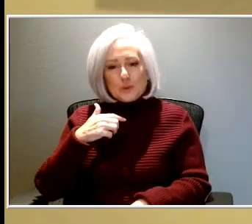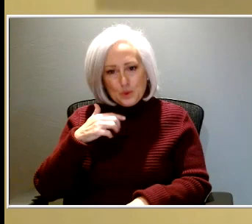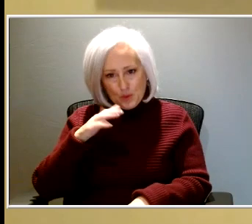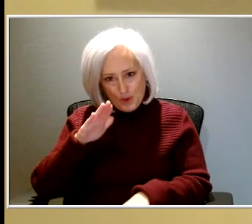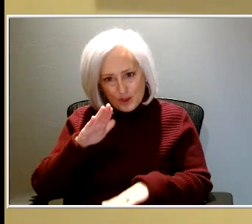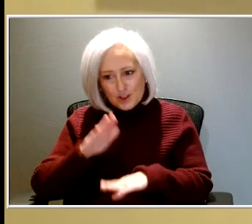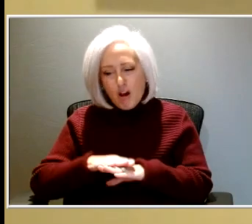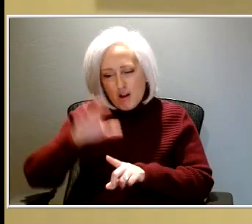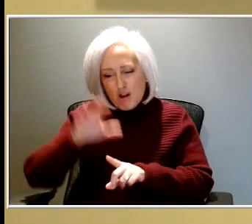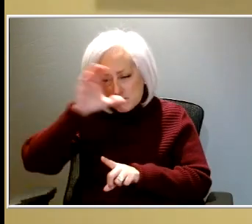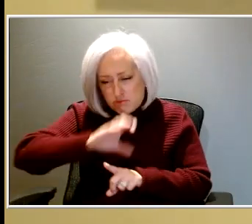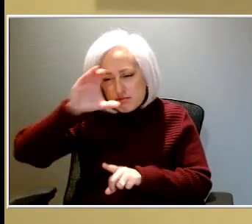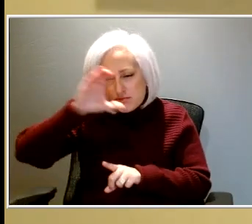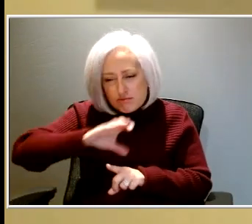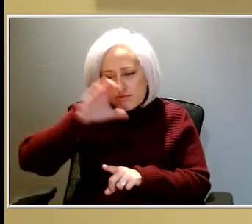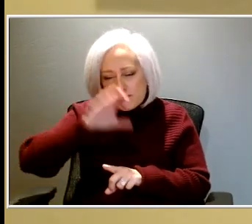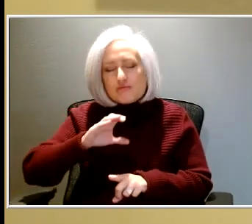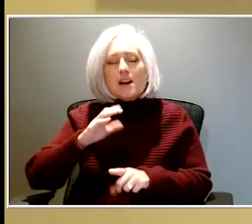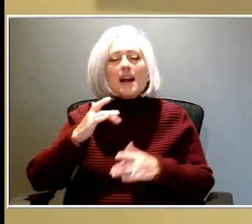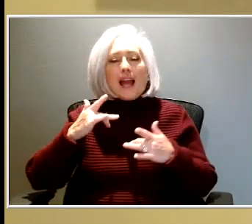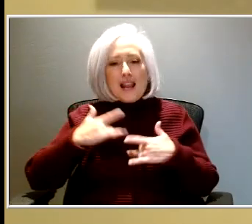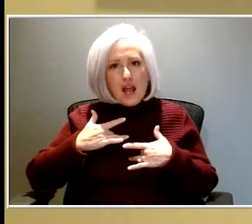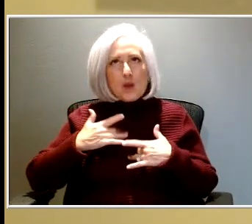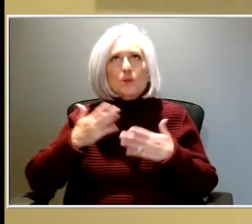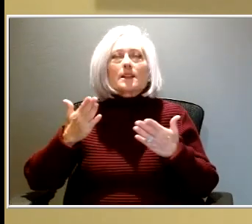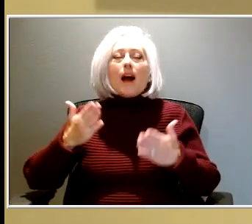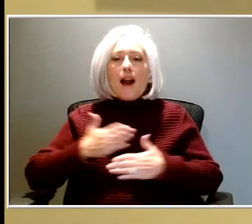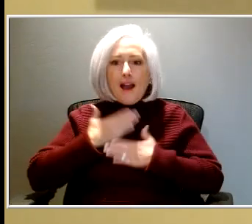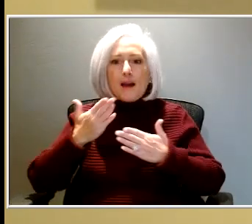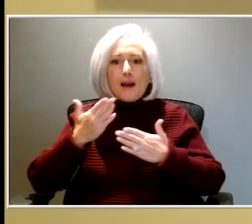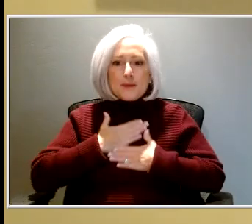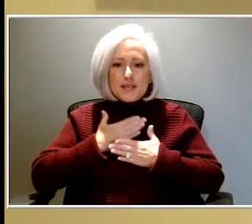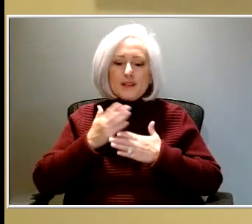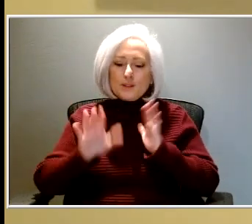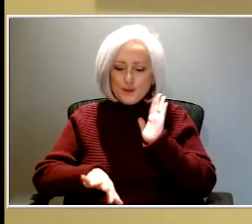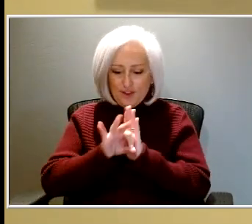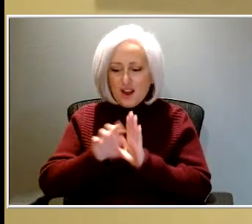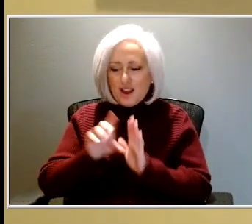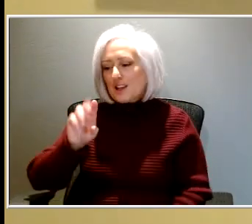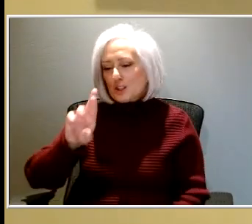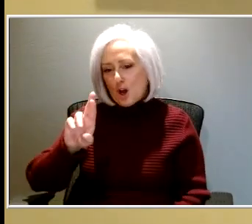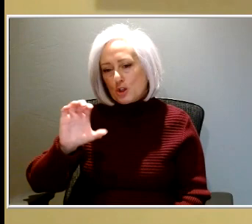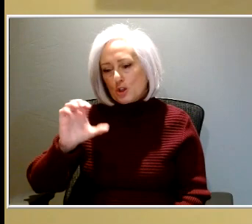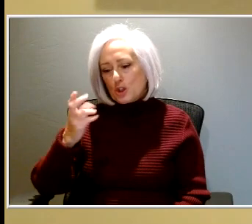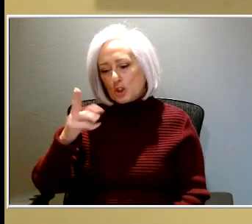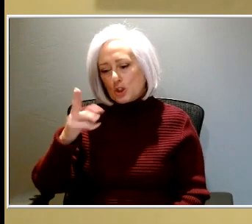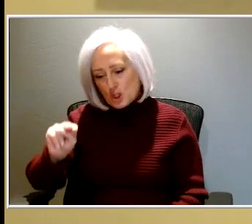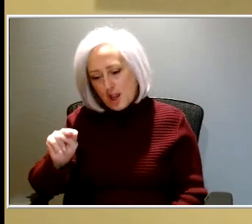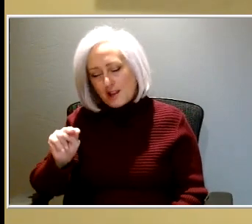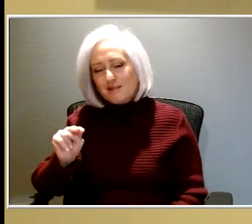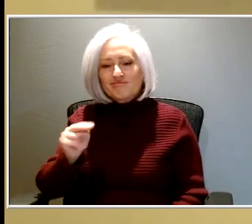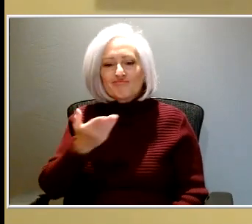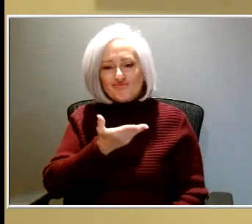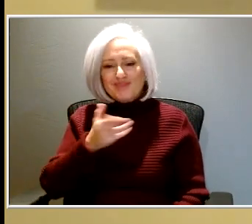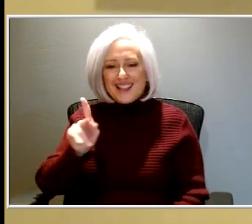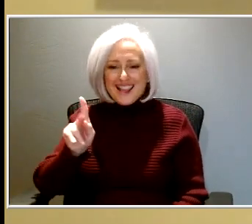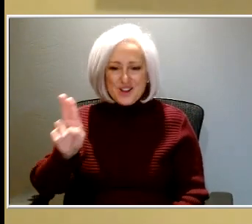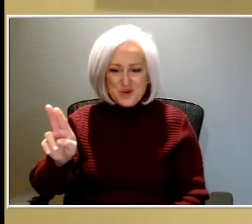and I am so delighted that I found Dr. Chen and KU, and I